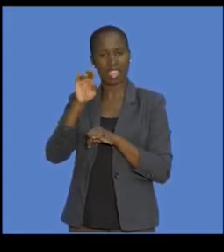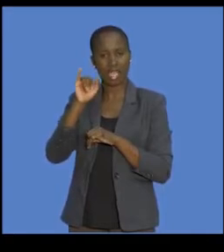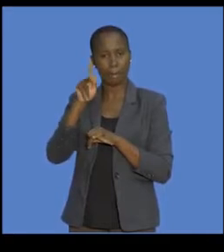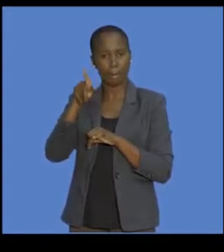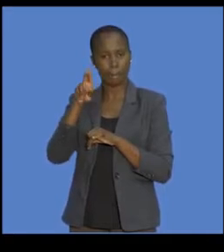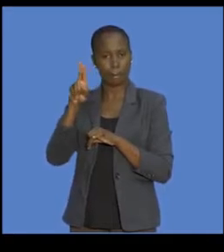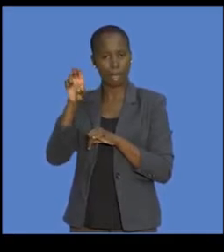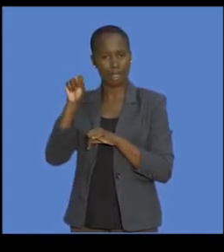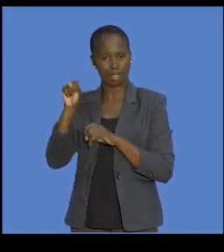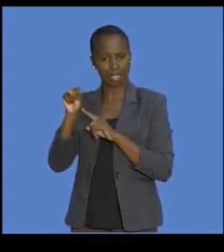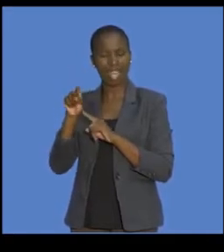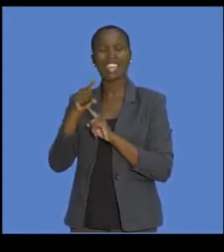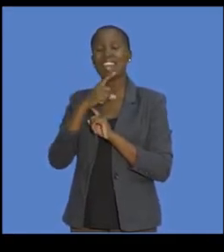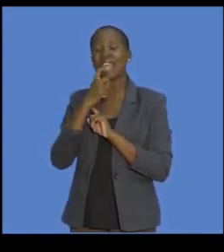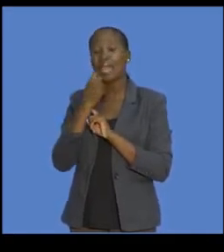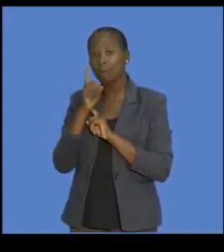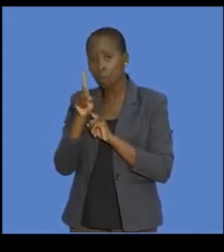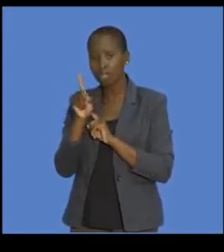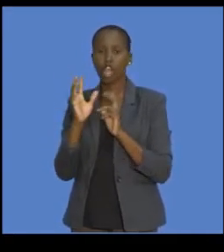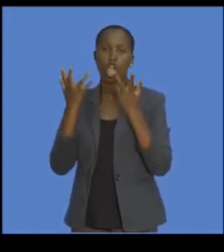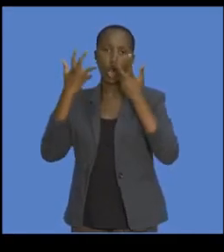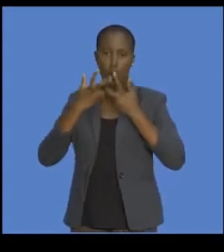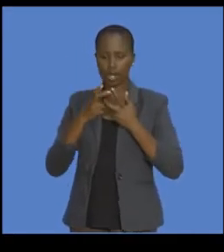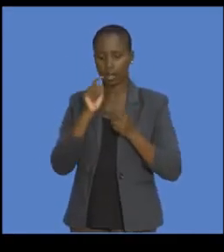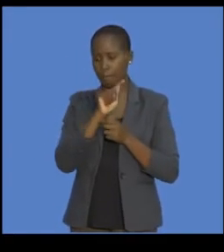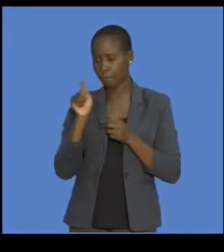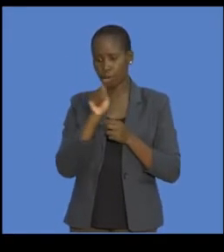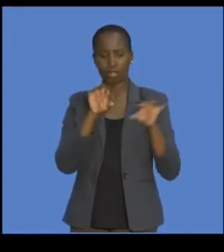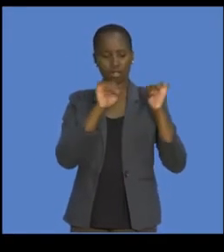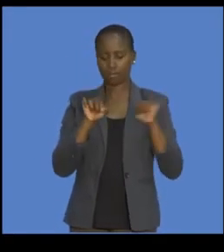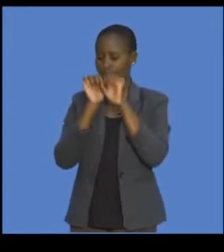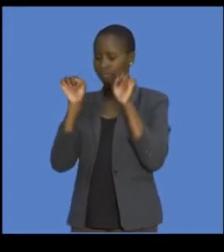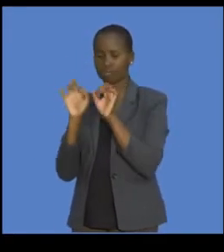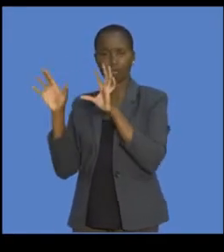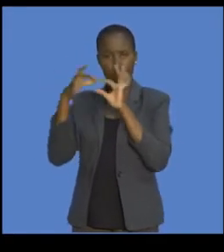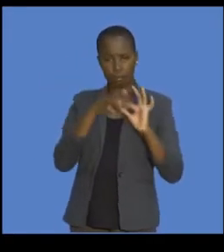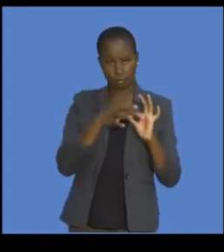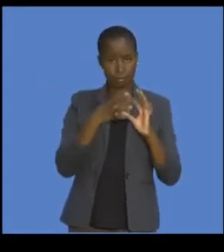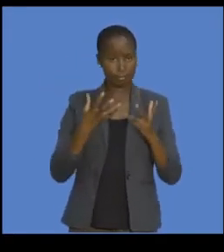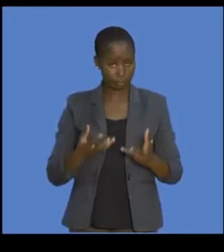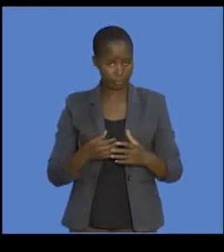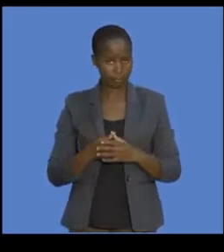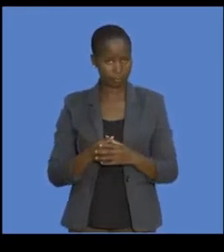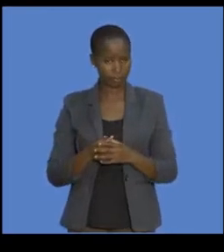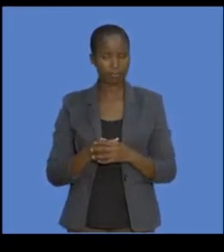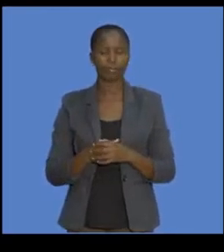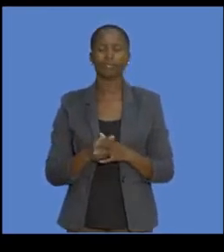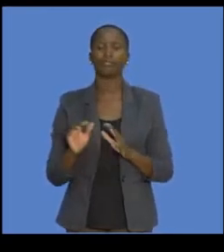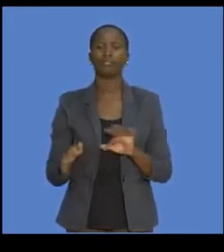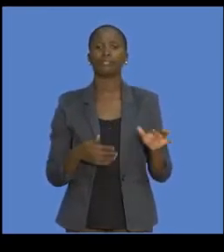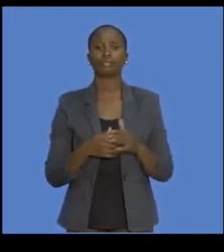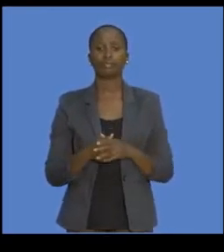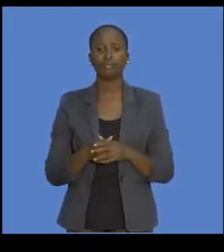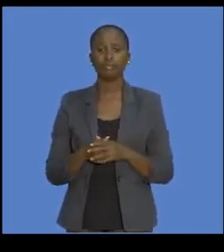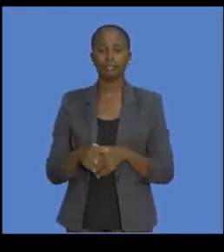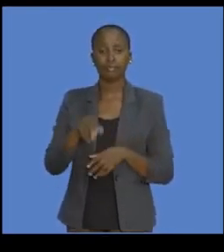call coordination. So collectively, we need to look at both these systems. So the nervous system can